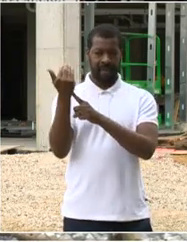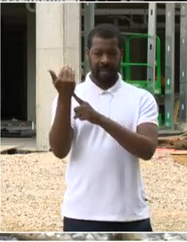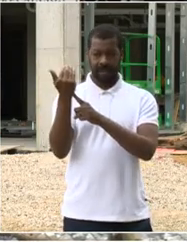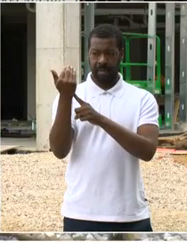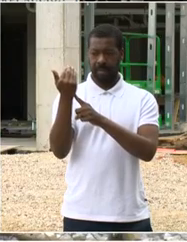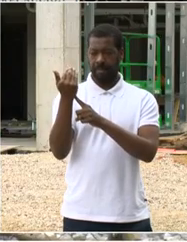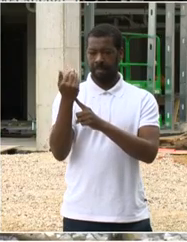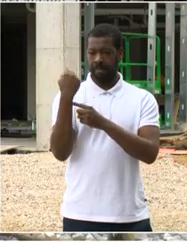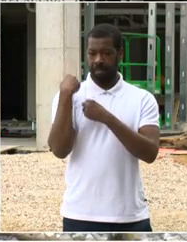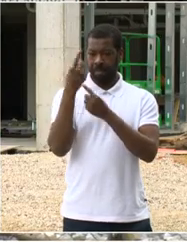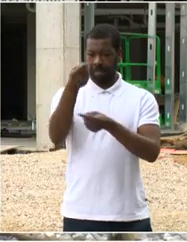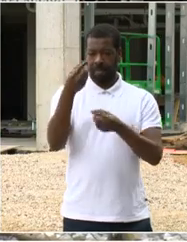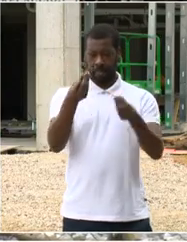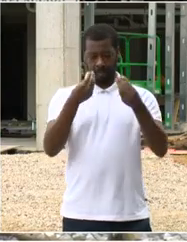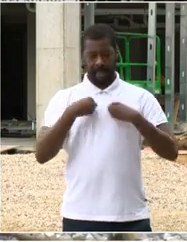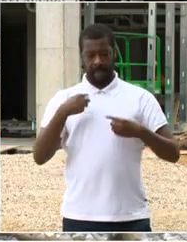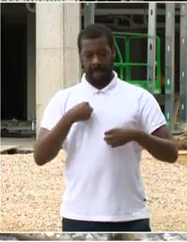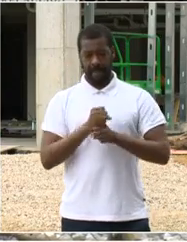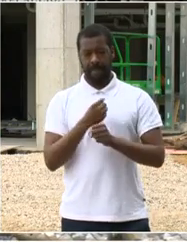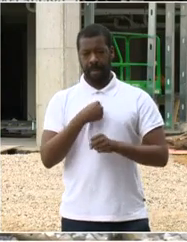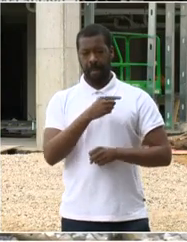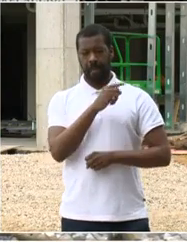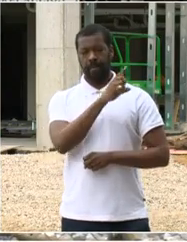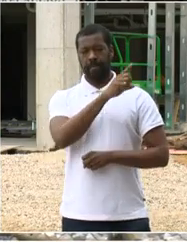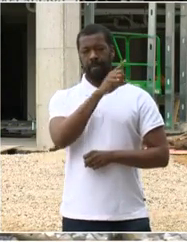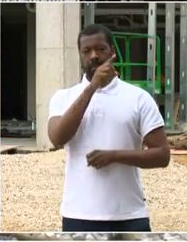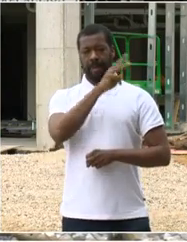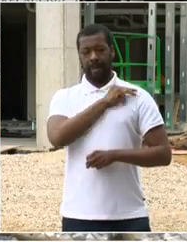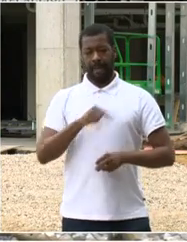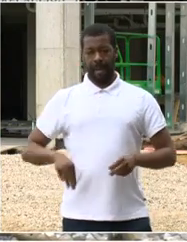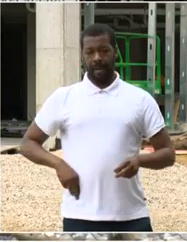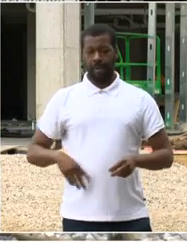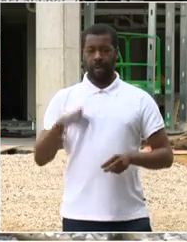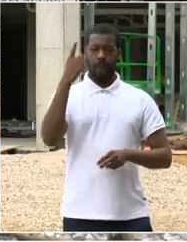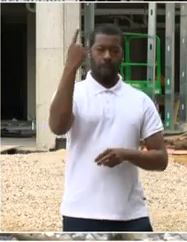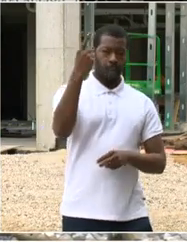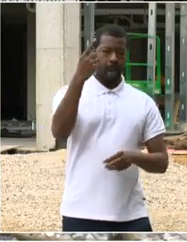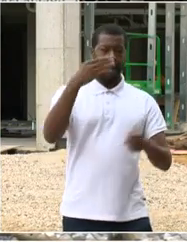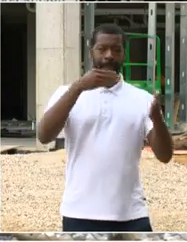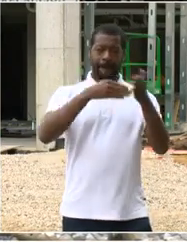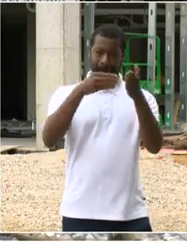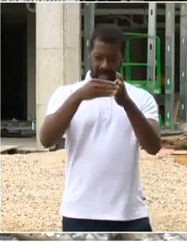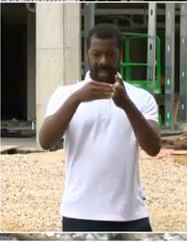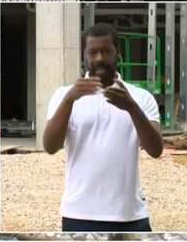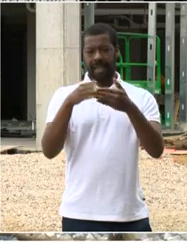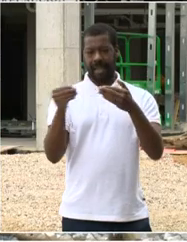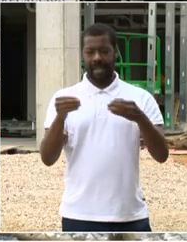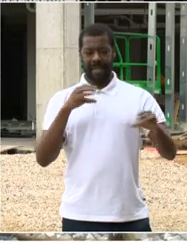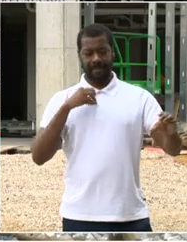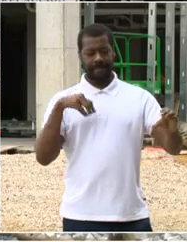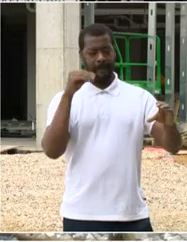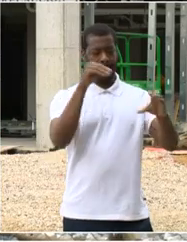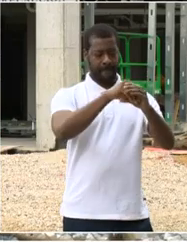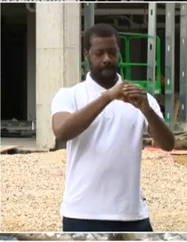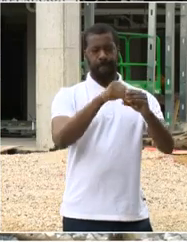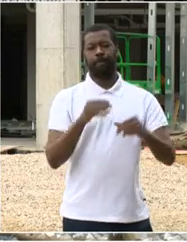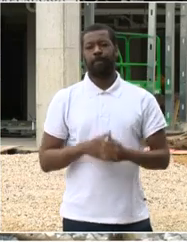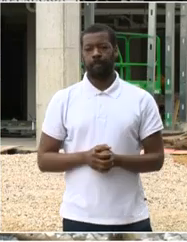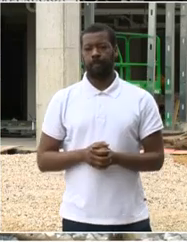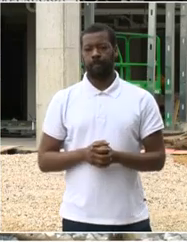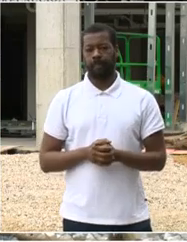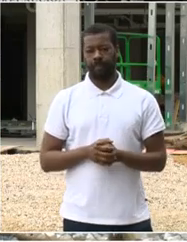me the honor of being your mayor, to $1 billion in the Housing Production Trust Fund. And this